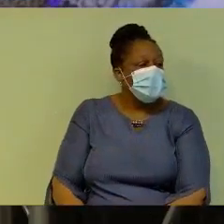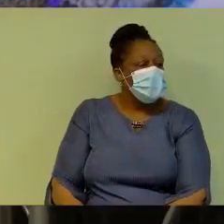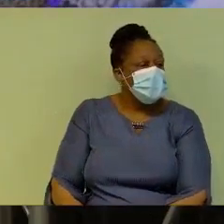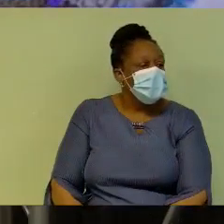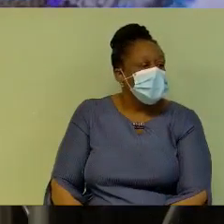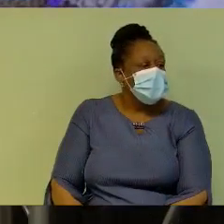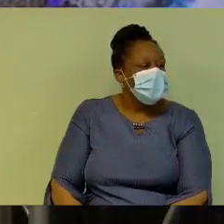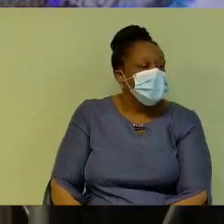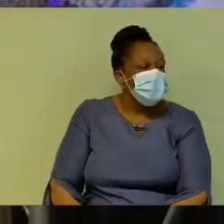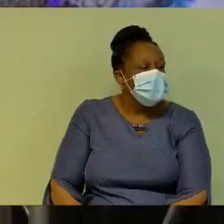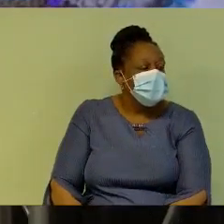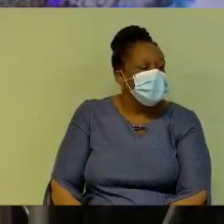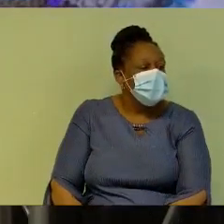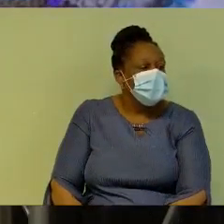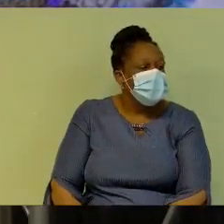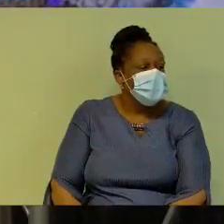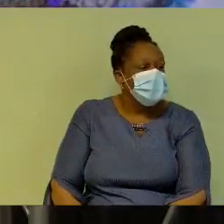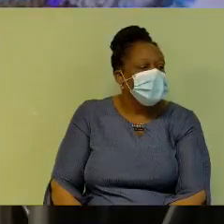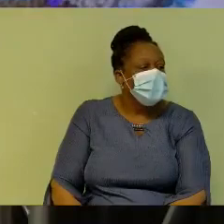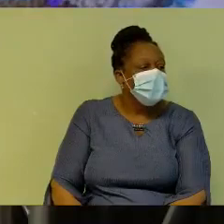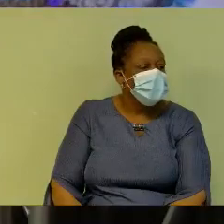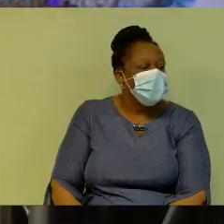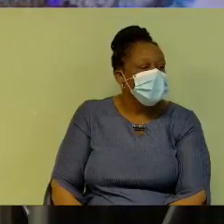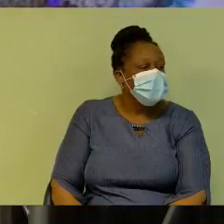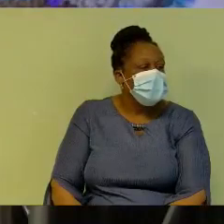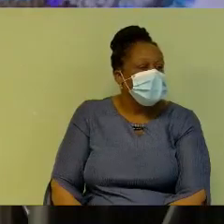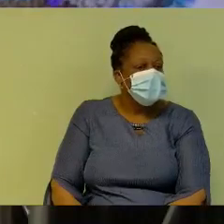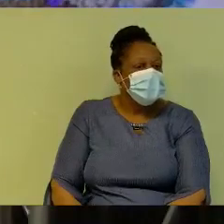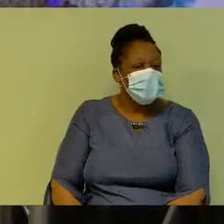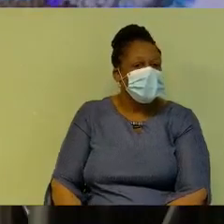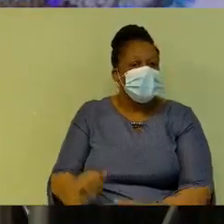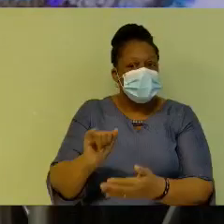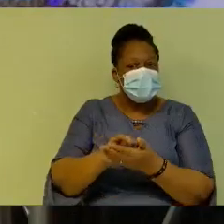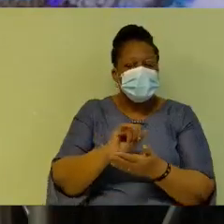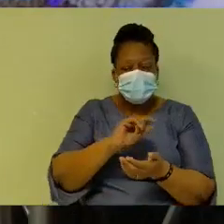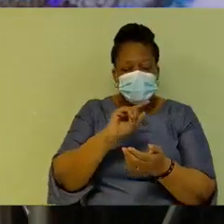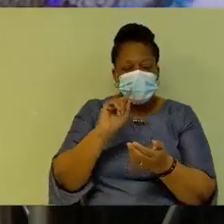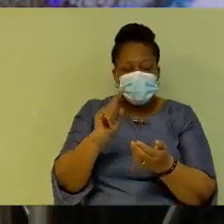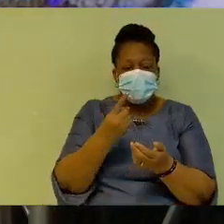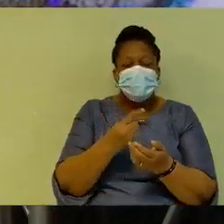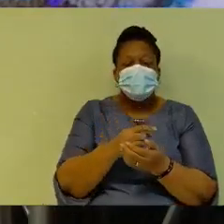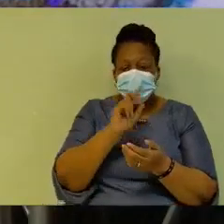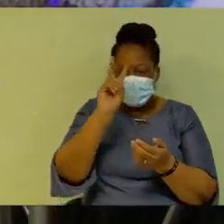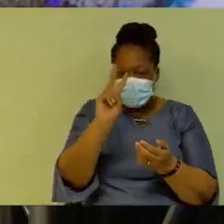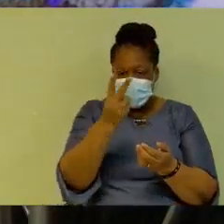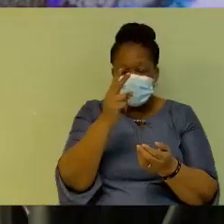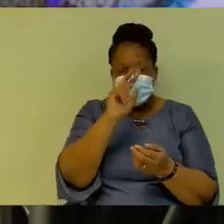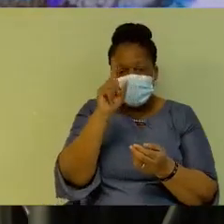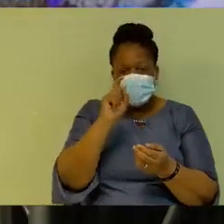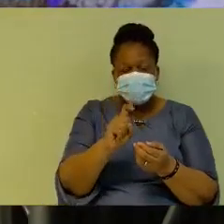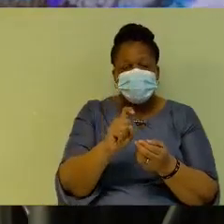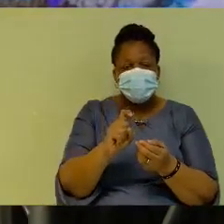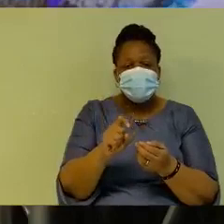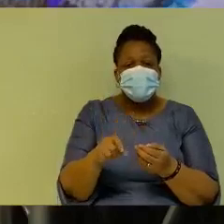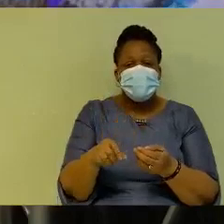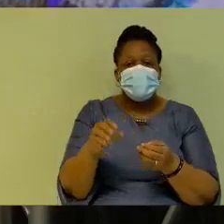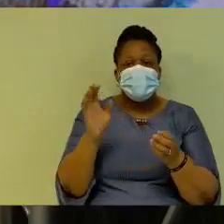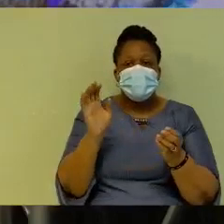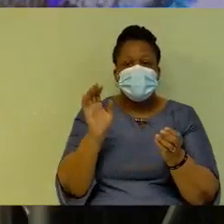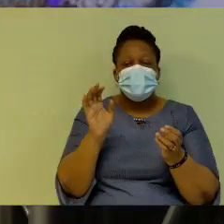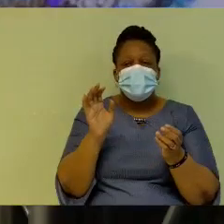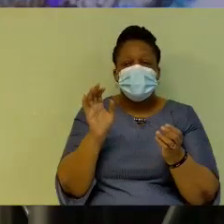can repeat it? Yes, the second question had to do with salary. Okay, yes. I think the question, if I can paraphrase